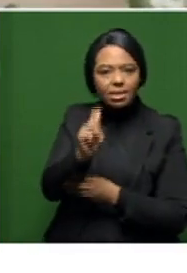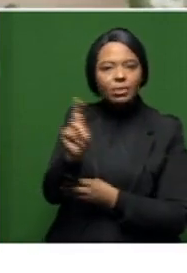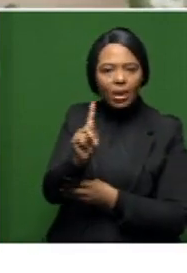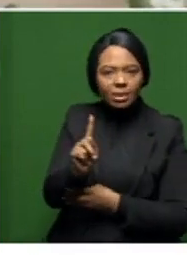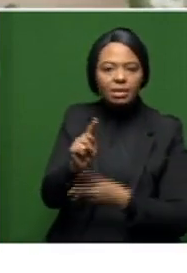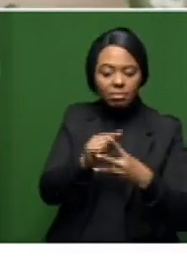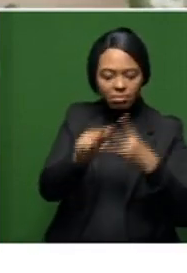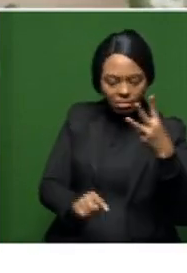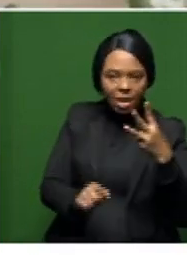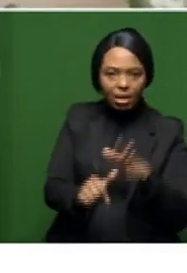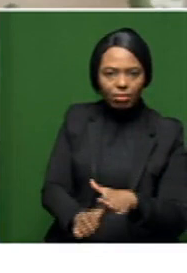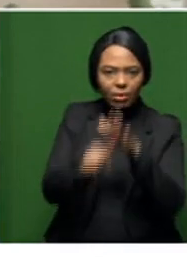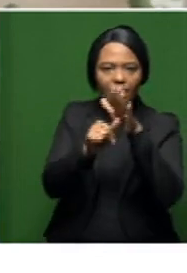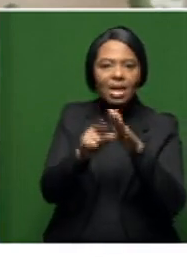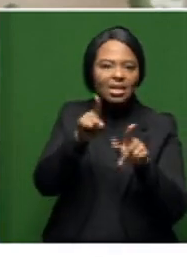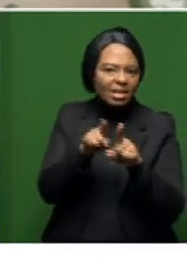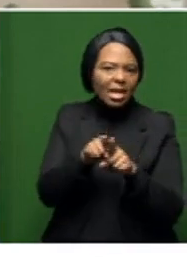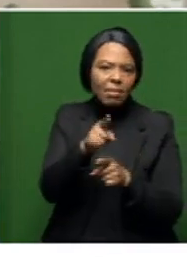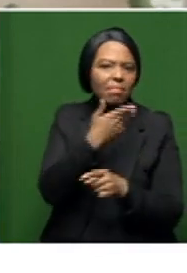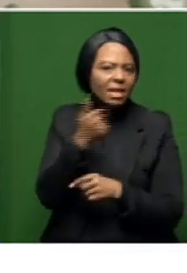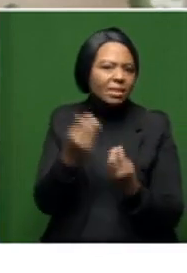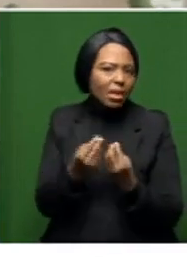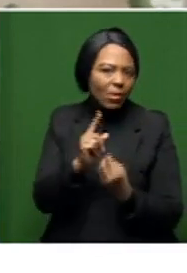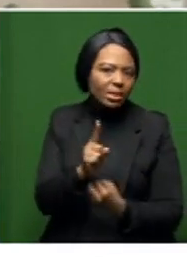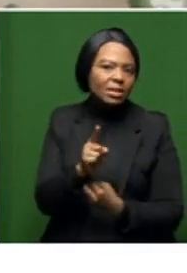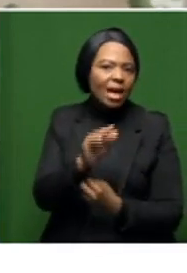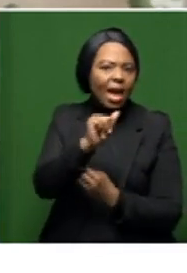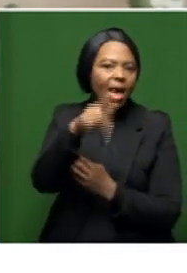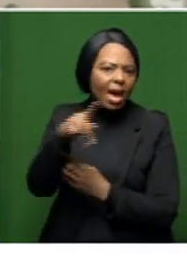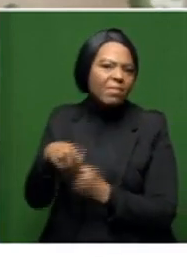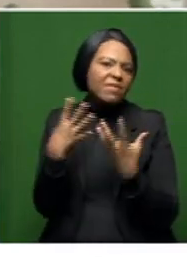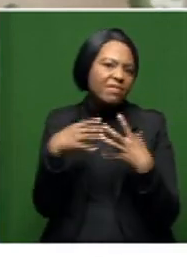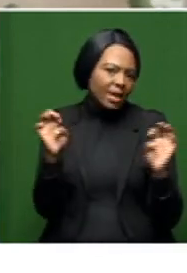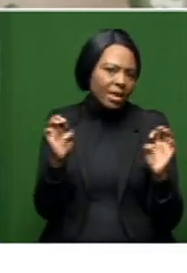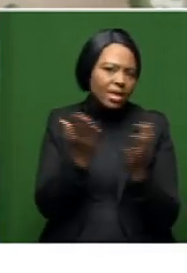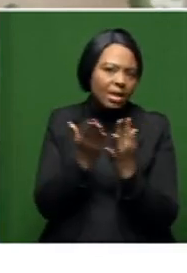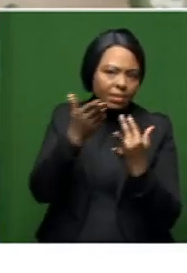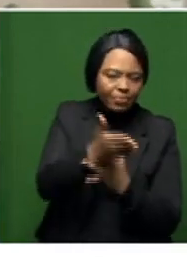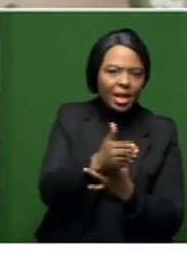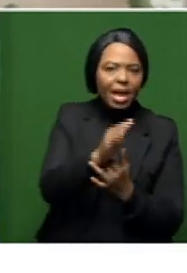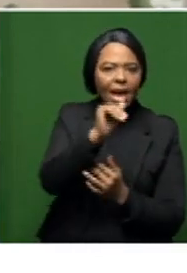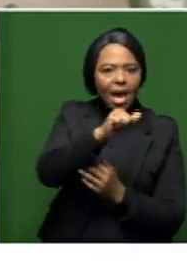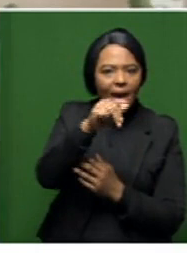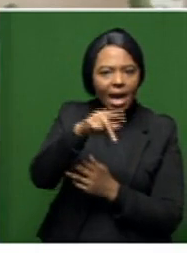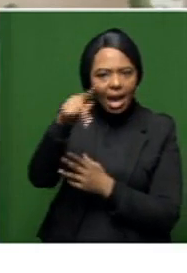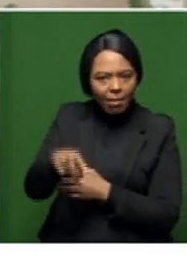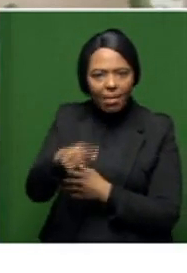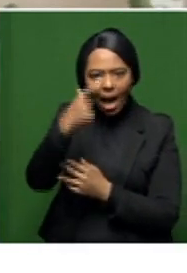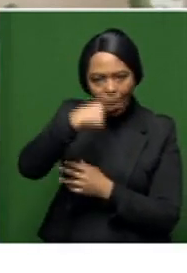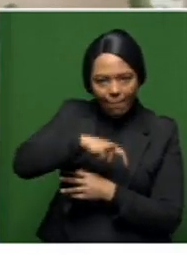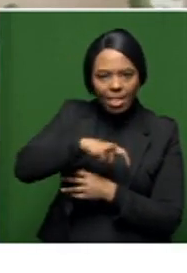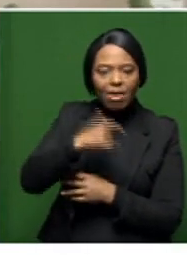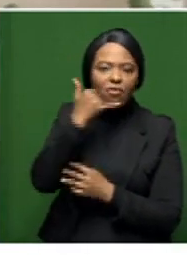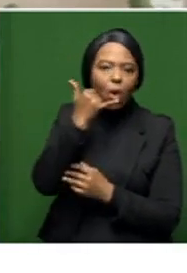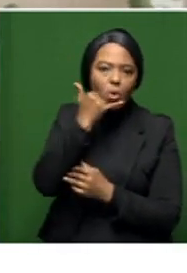And the best thing is that this app is free and easy to access just by going to the App Store via your Apple or Android smartphone